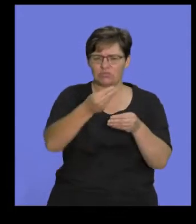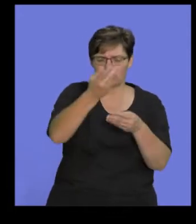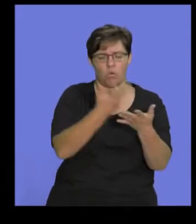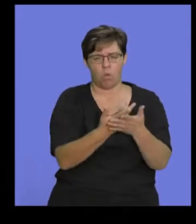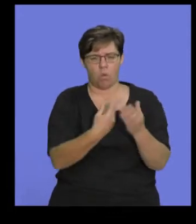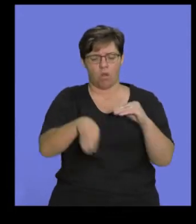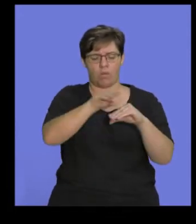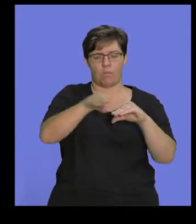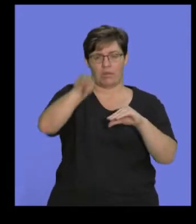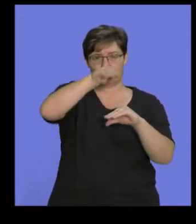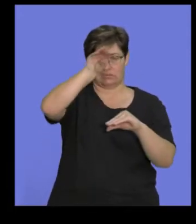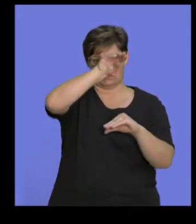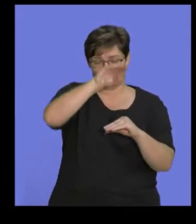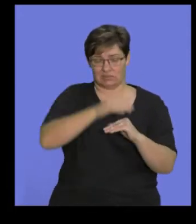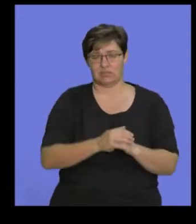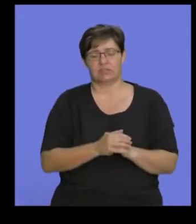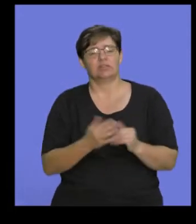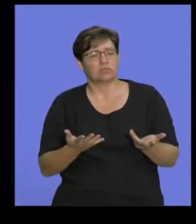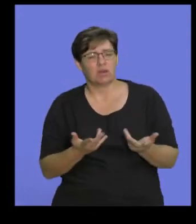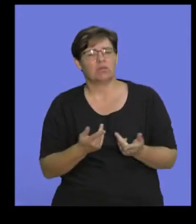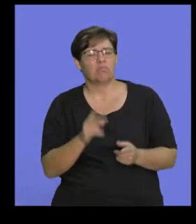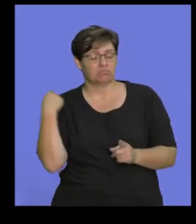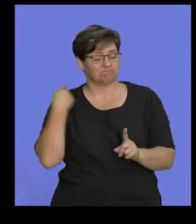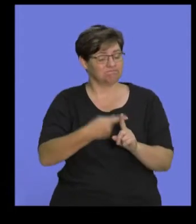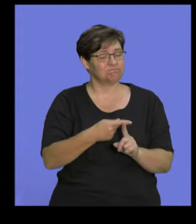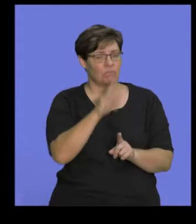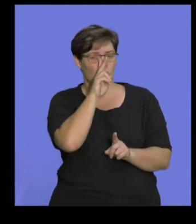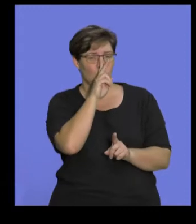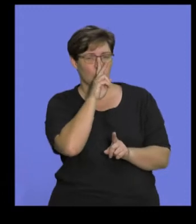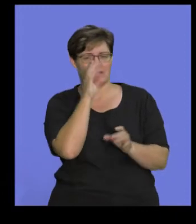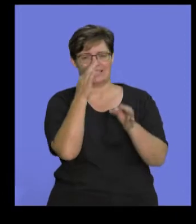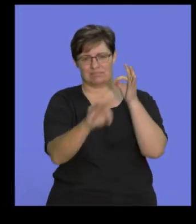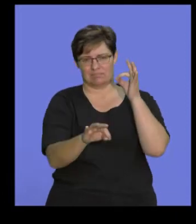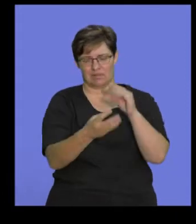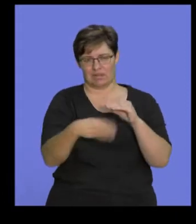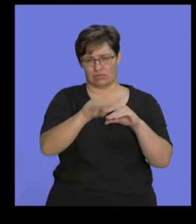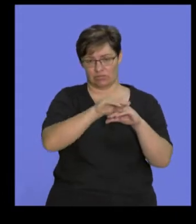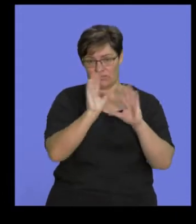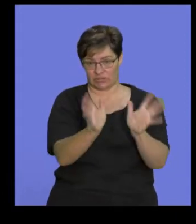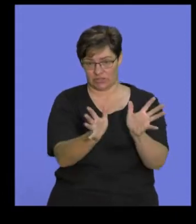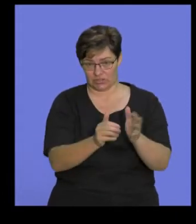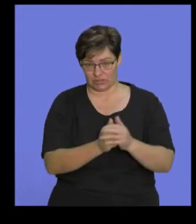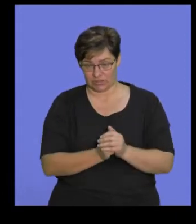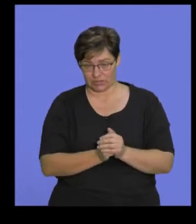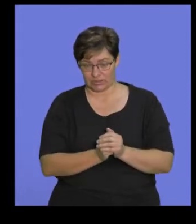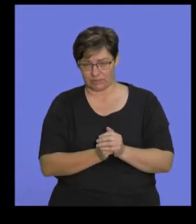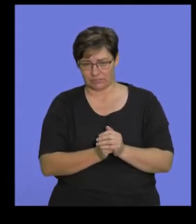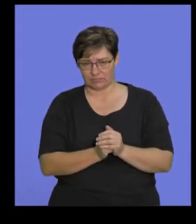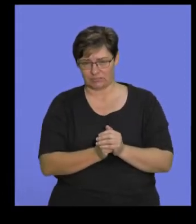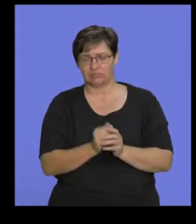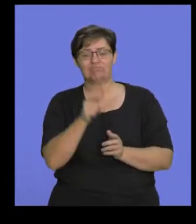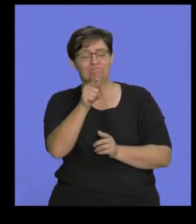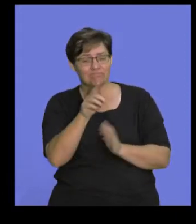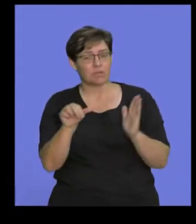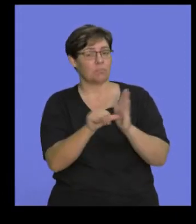we've only so far looked at simple interest. And the simple interest, the main thing that